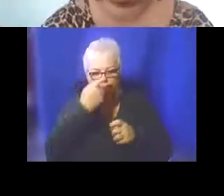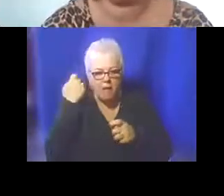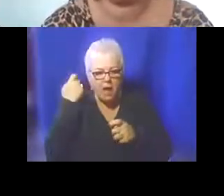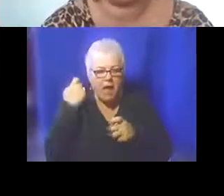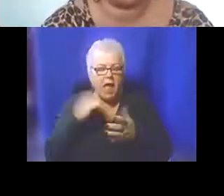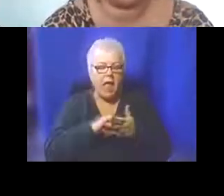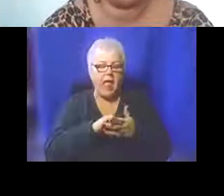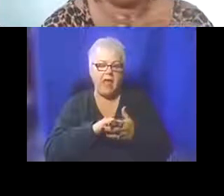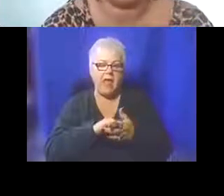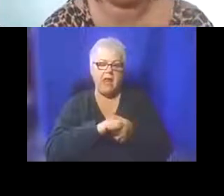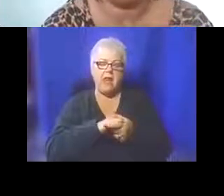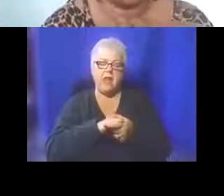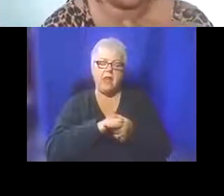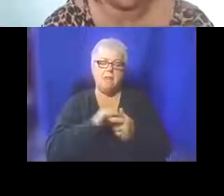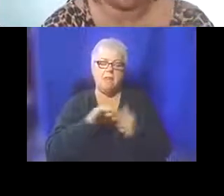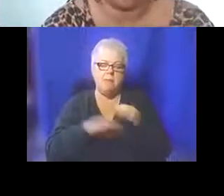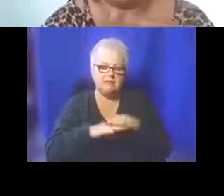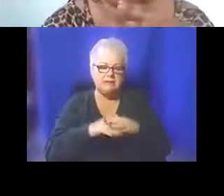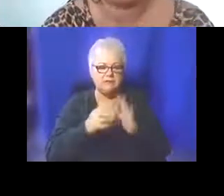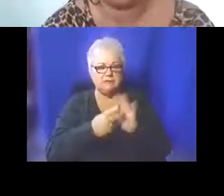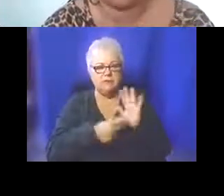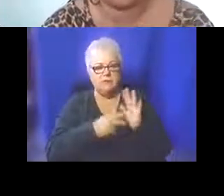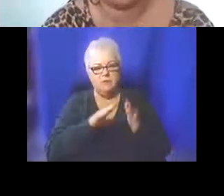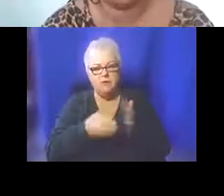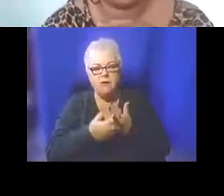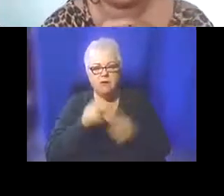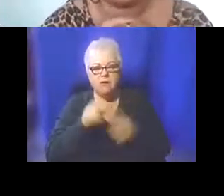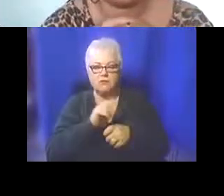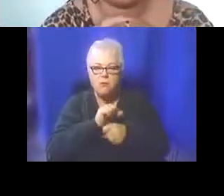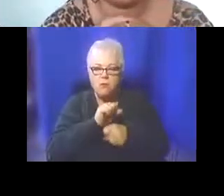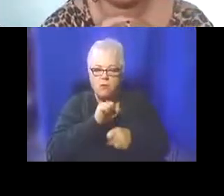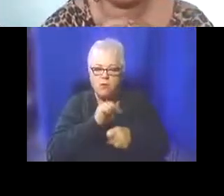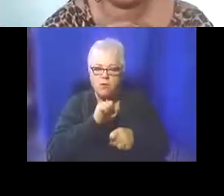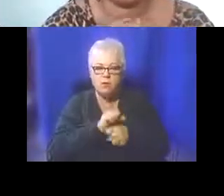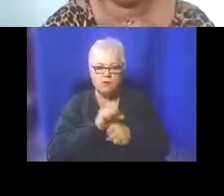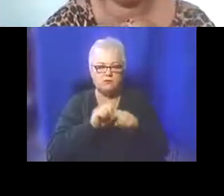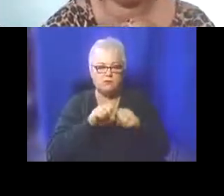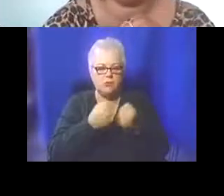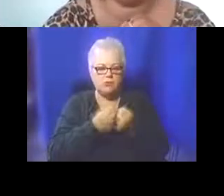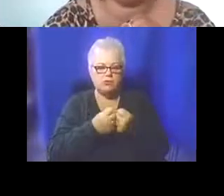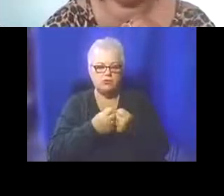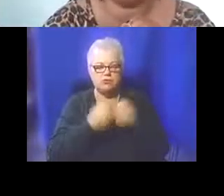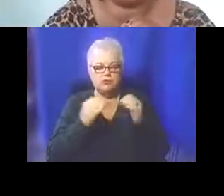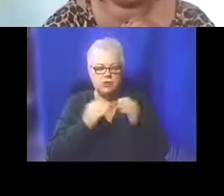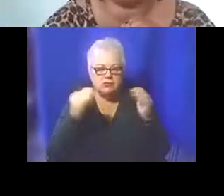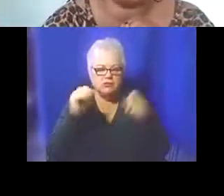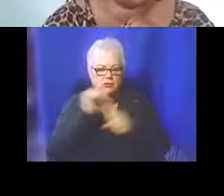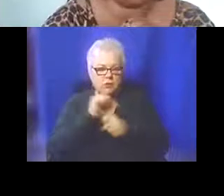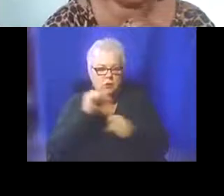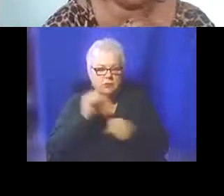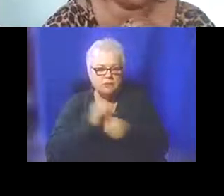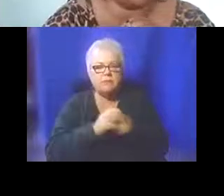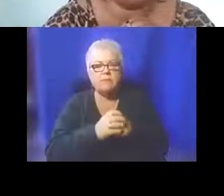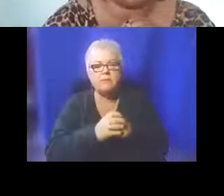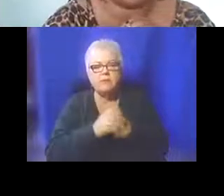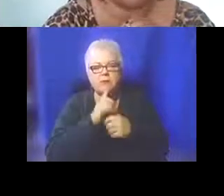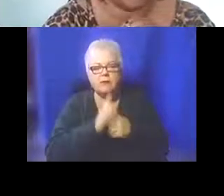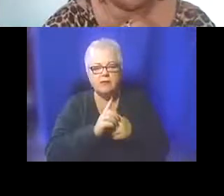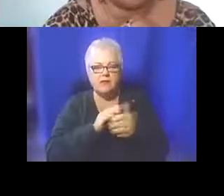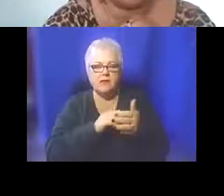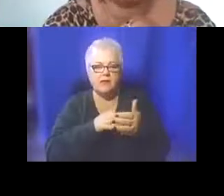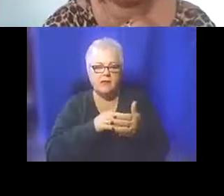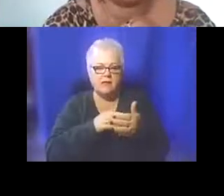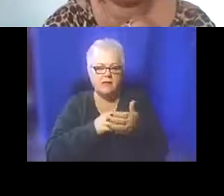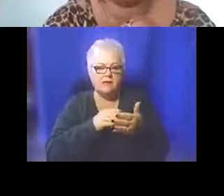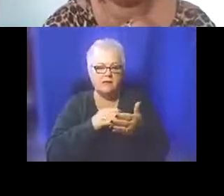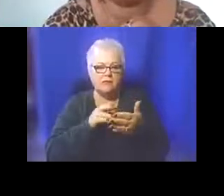basic principles that we can all use in our work when we're doing social justice work, and when we're really doing anti-racism work as